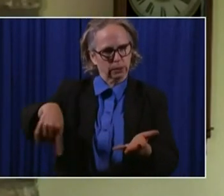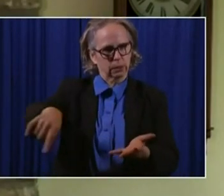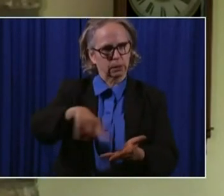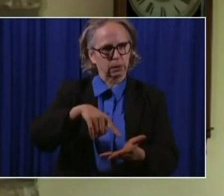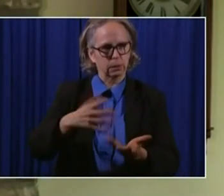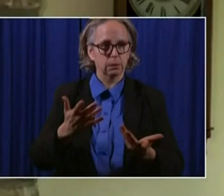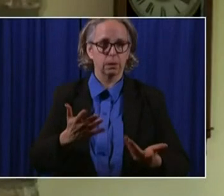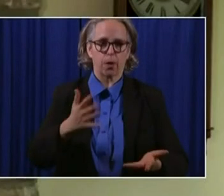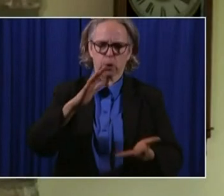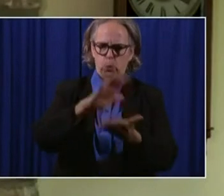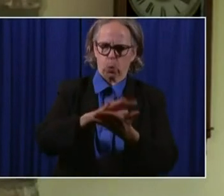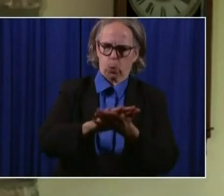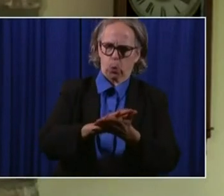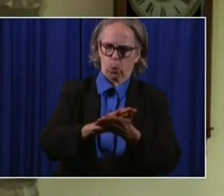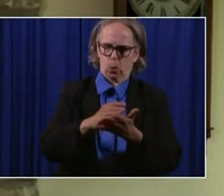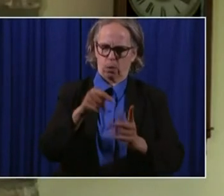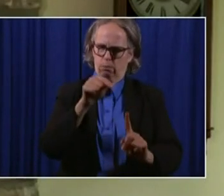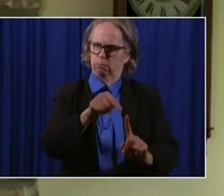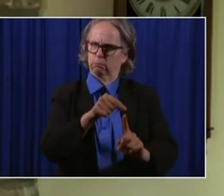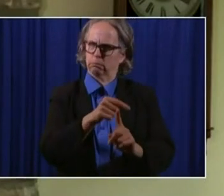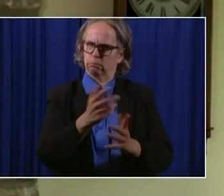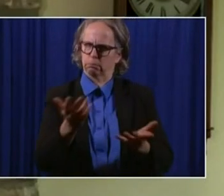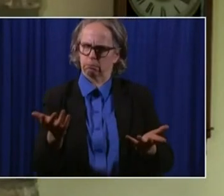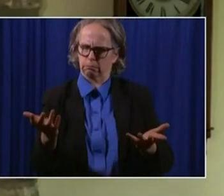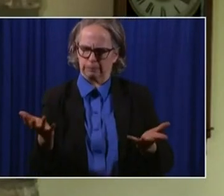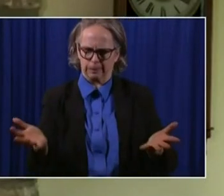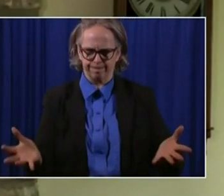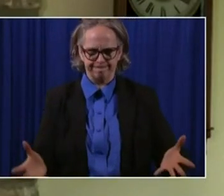and to provide them the best opportunity they can